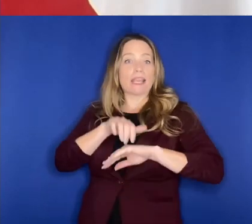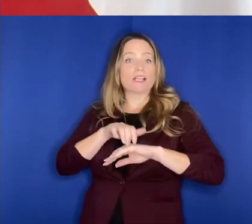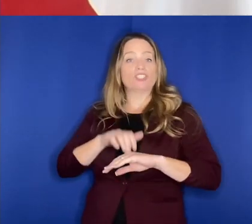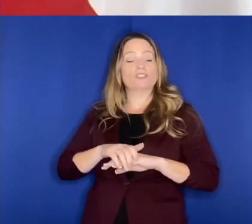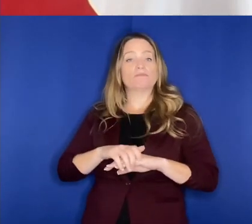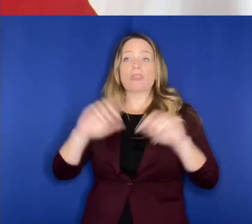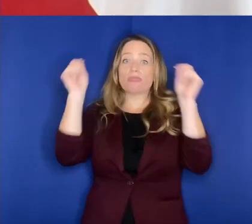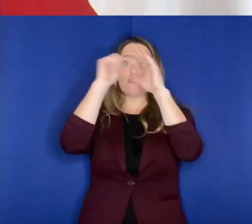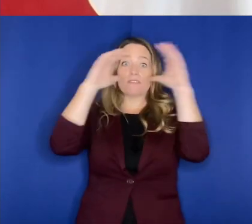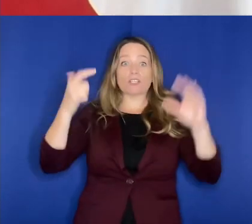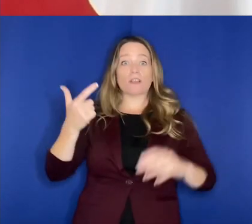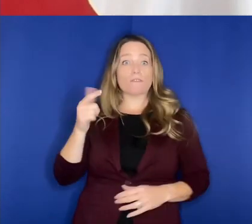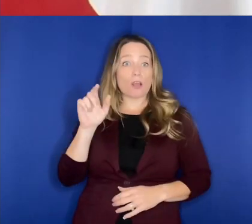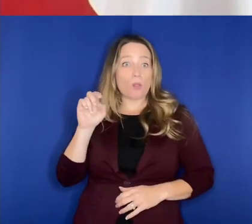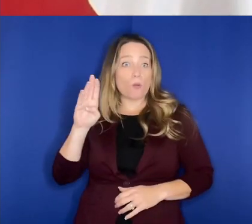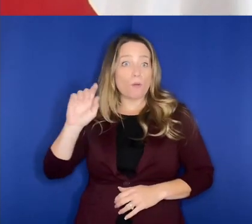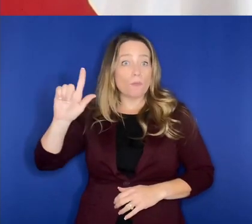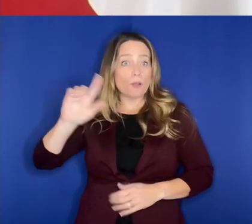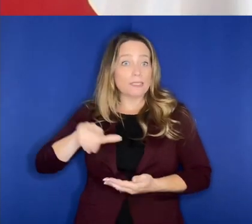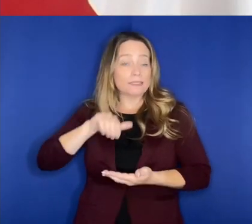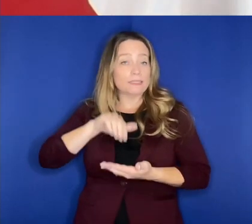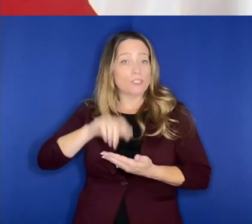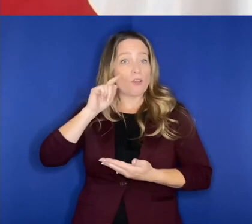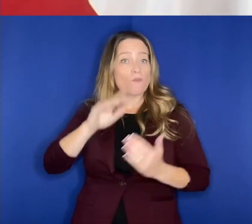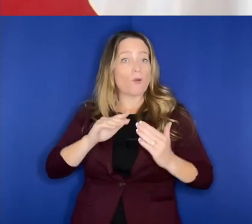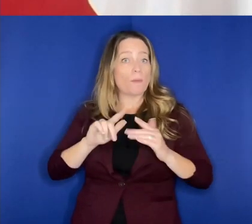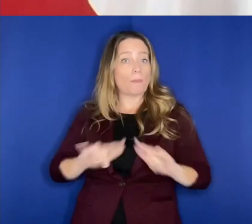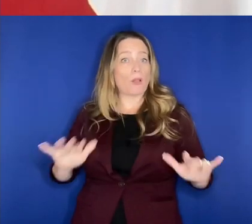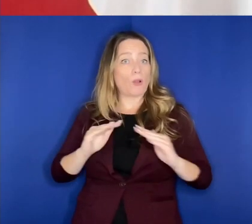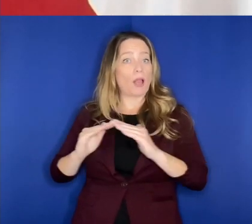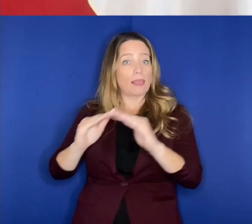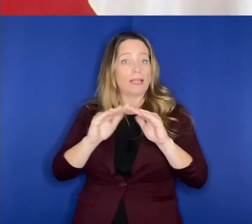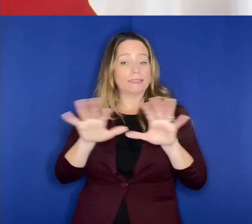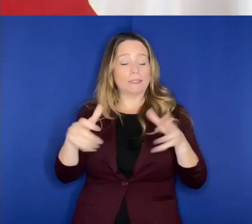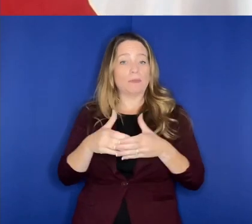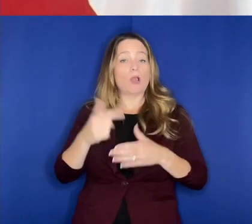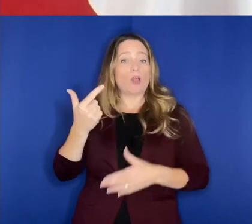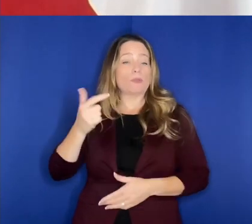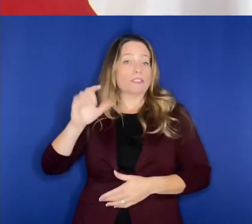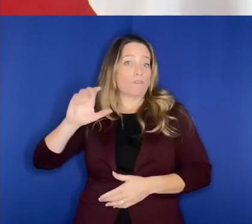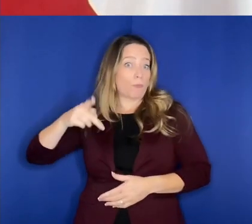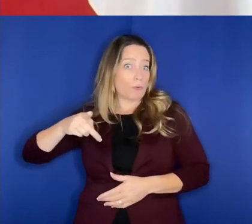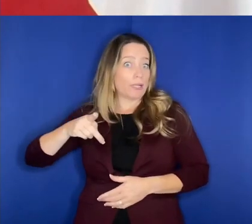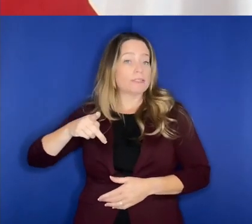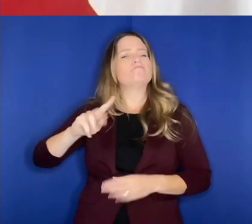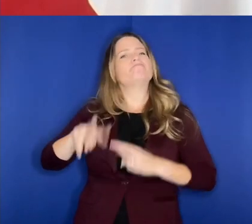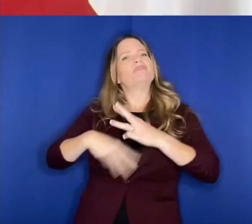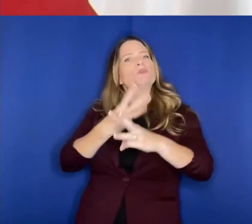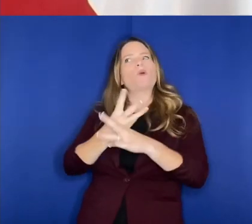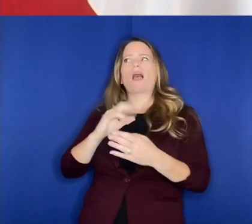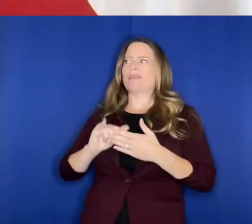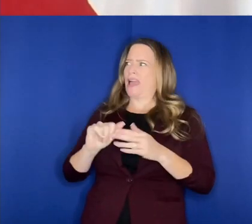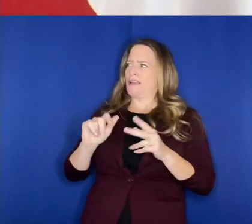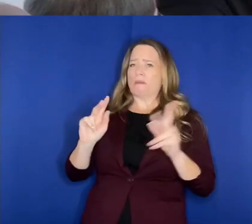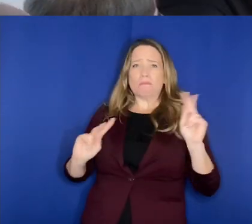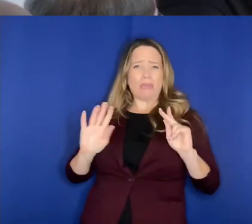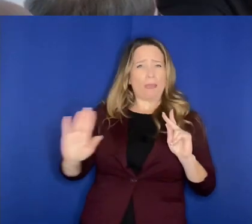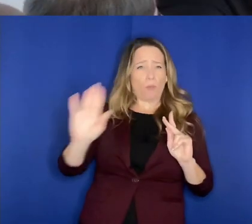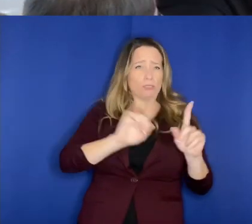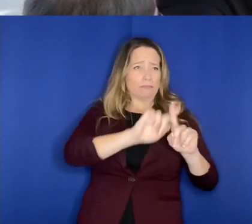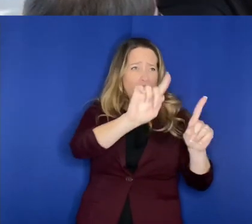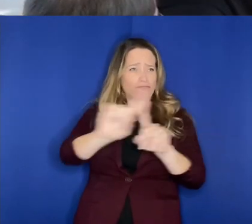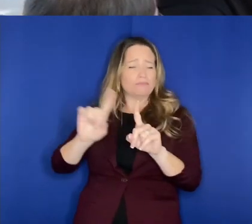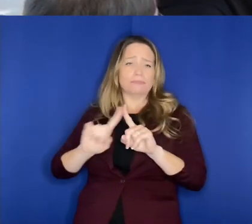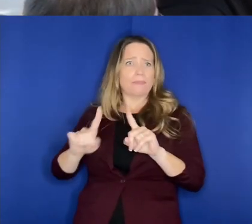vision of the Global Center for Pluralism is a world in which human differences are valued and